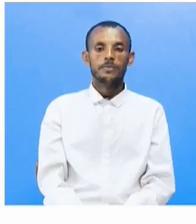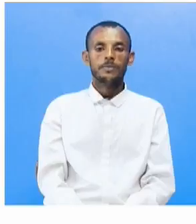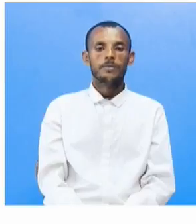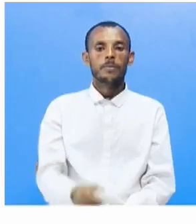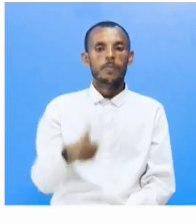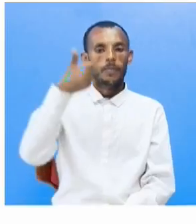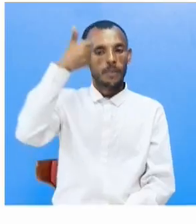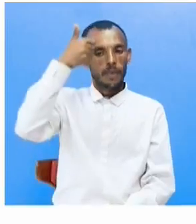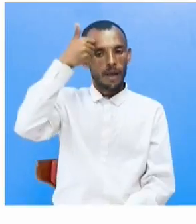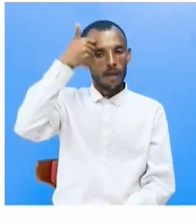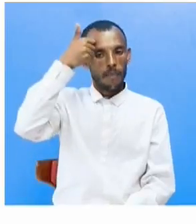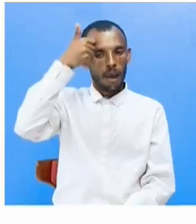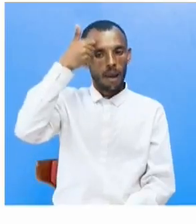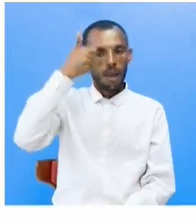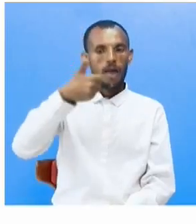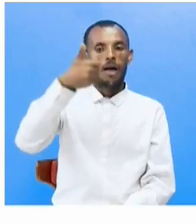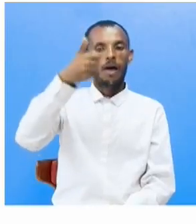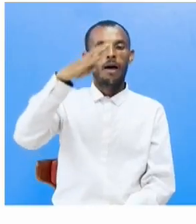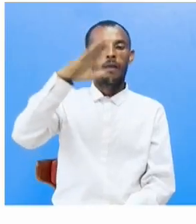Abel